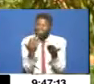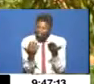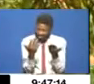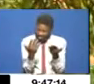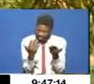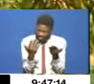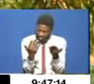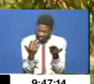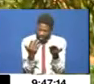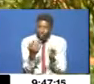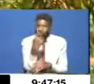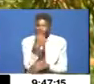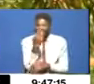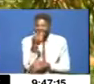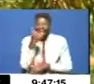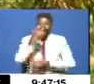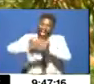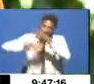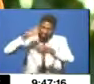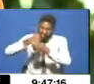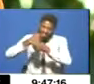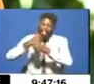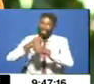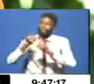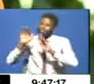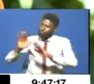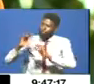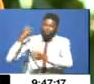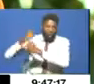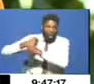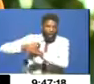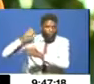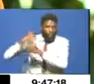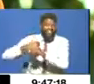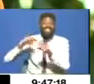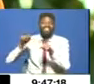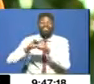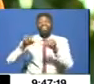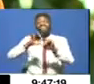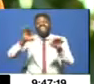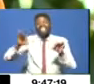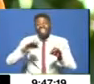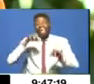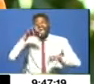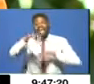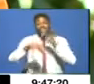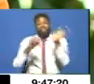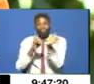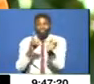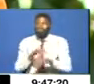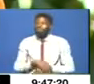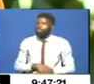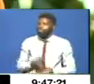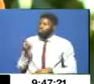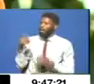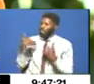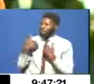about 1.5 years working as a field veterinary officer. So you spent the